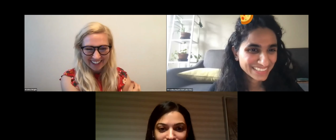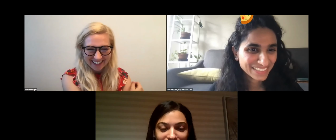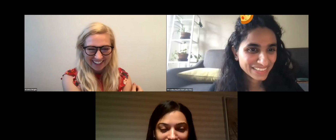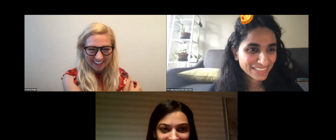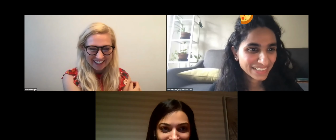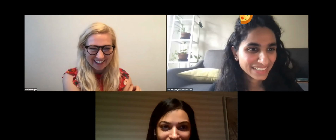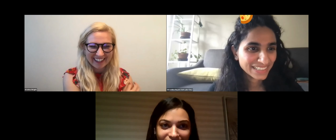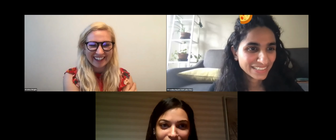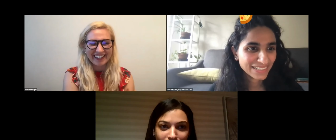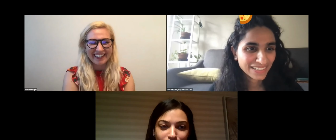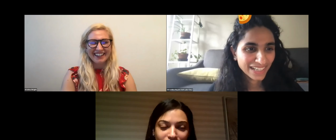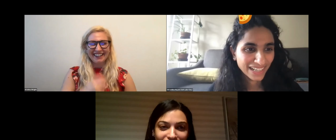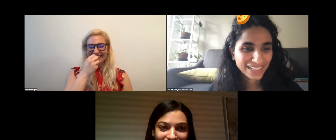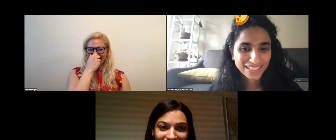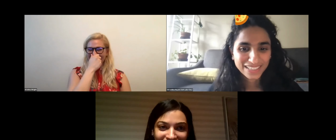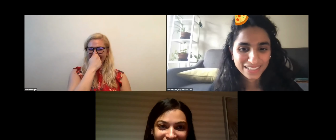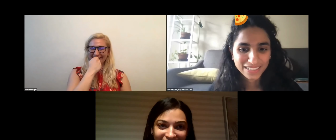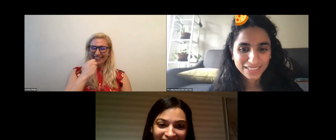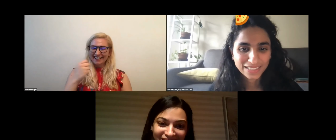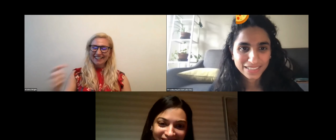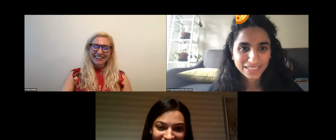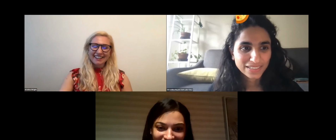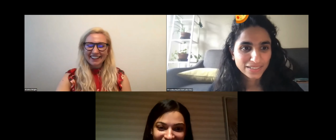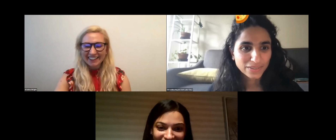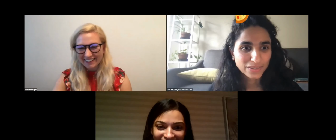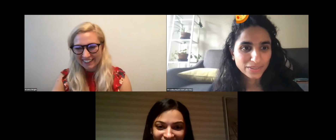should share the slide. Everyone agree.